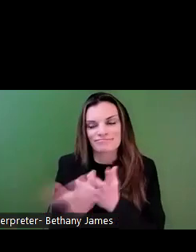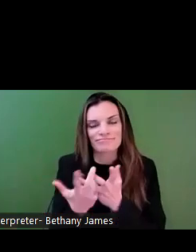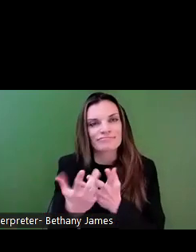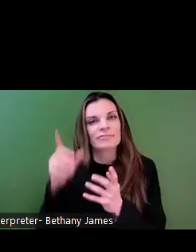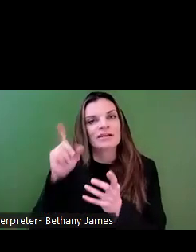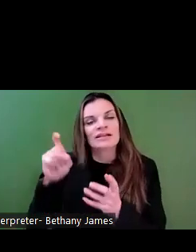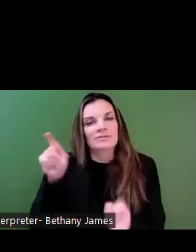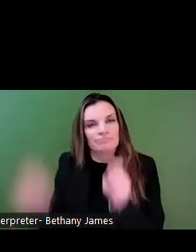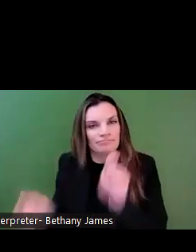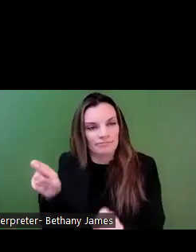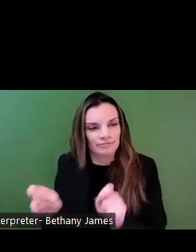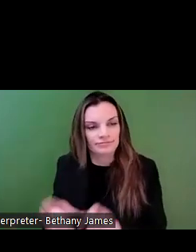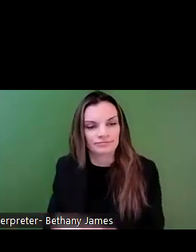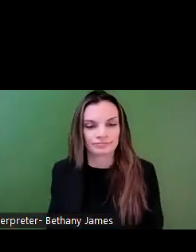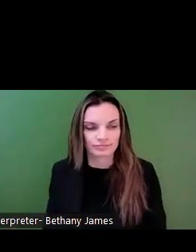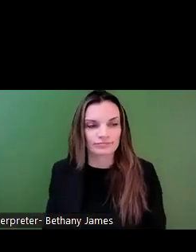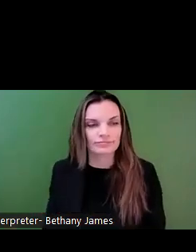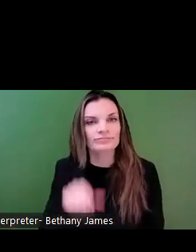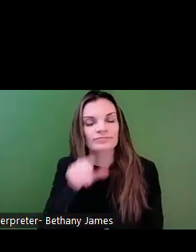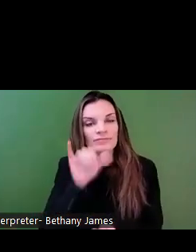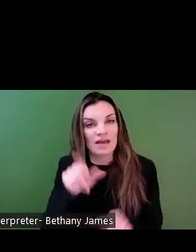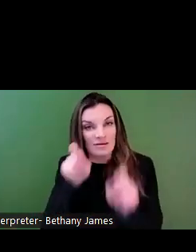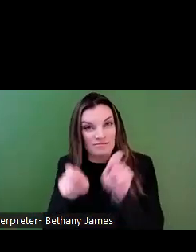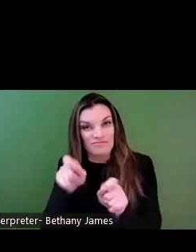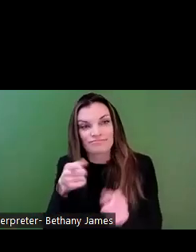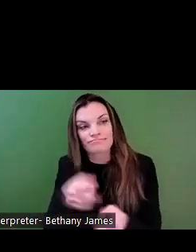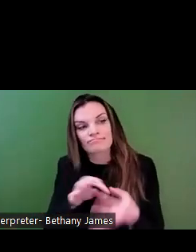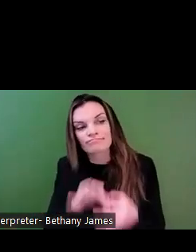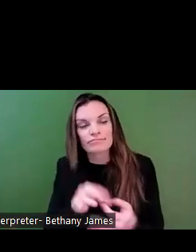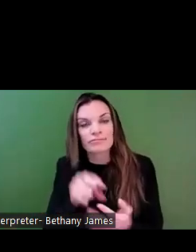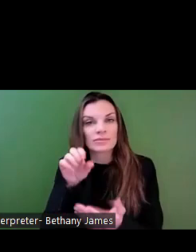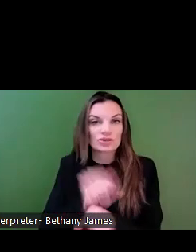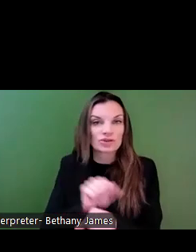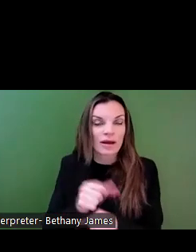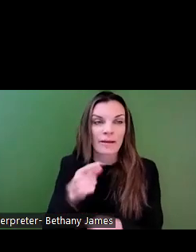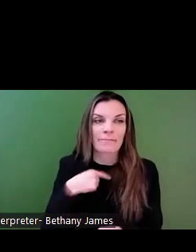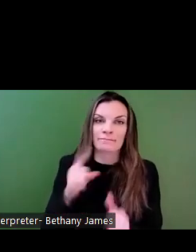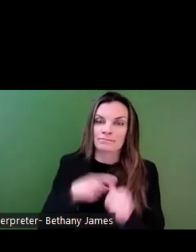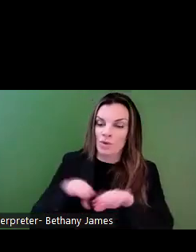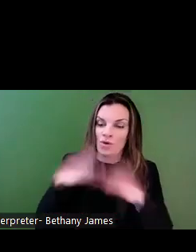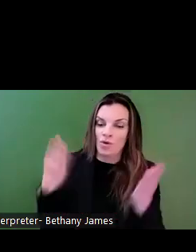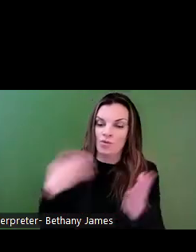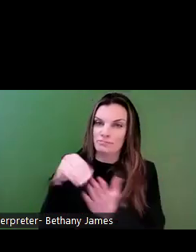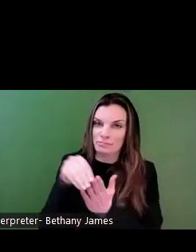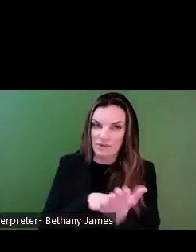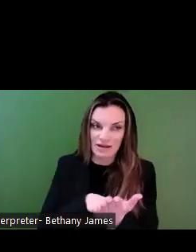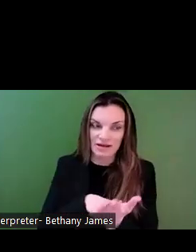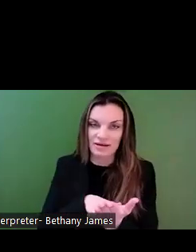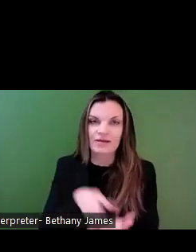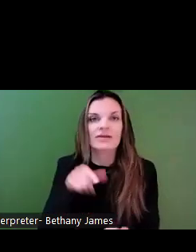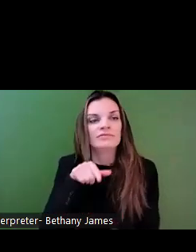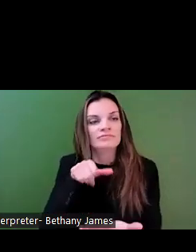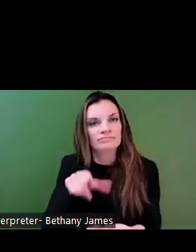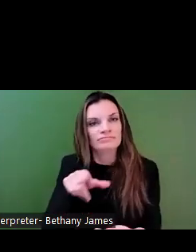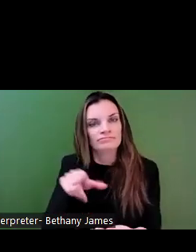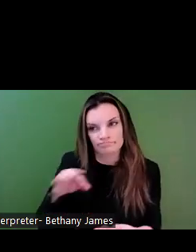to participate in the job application process. Adjustments to the job application process ensures that a qualified applicant with a disability can